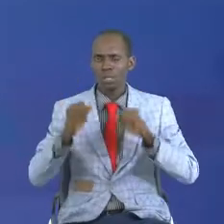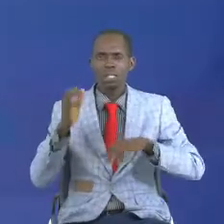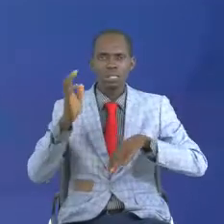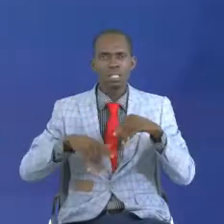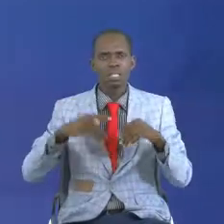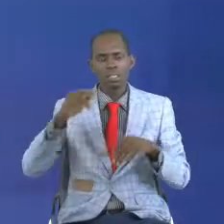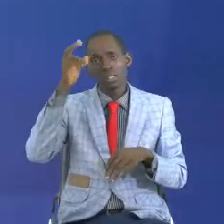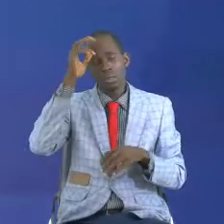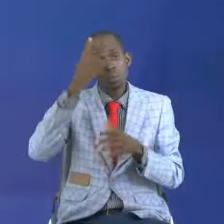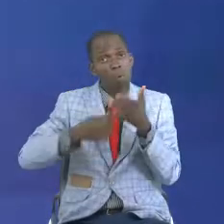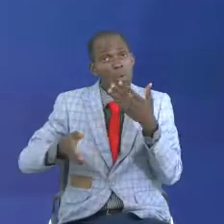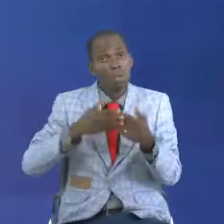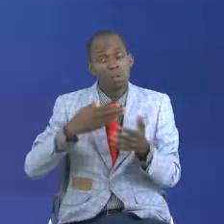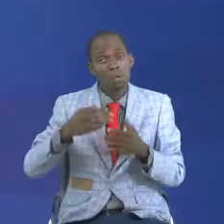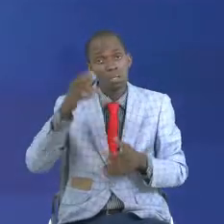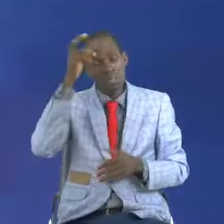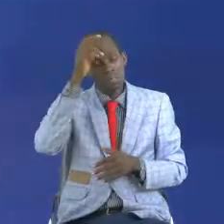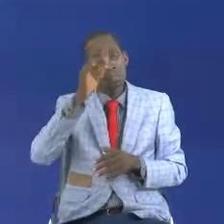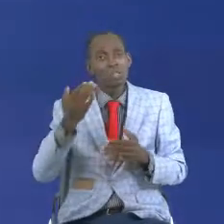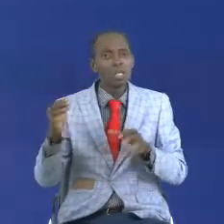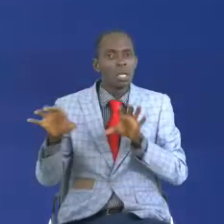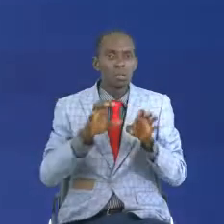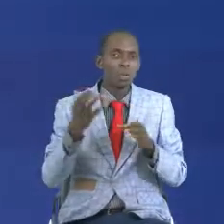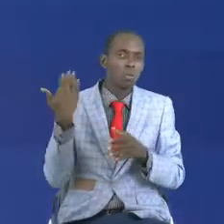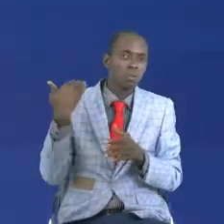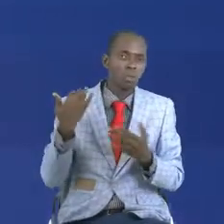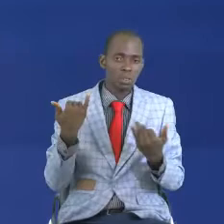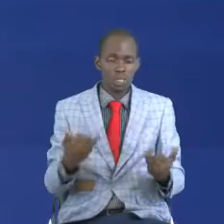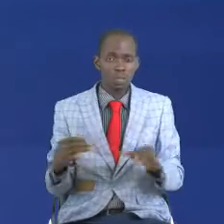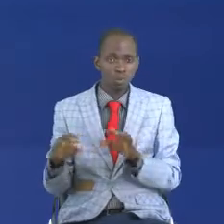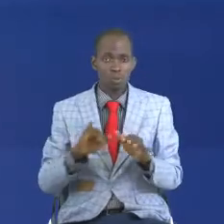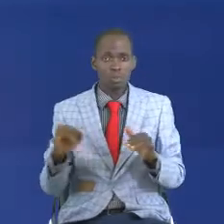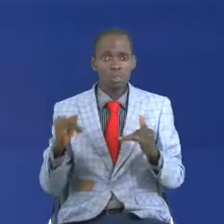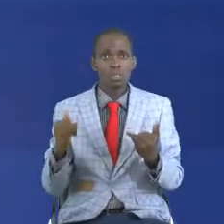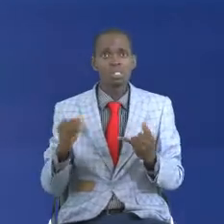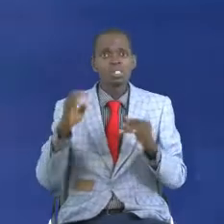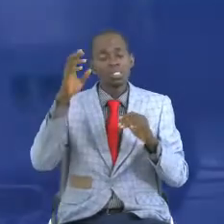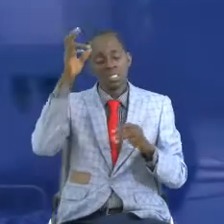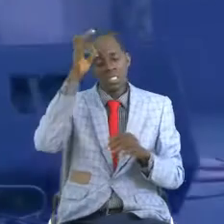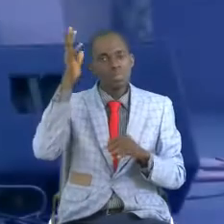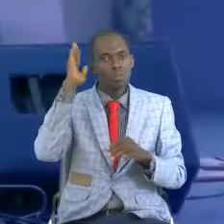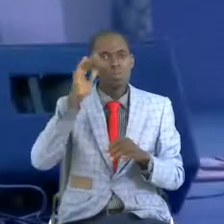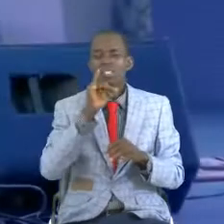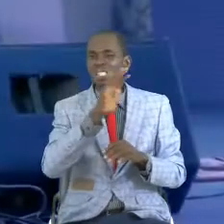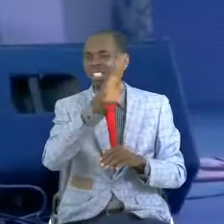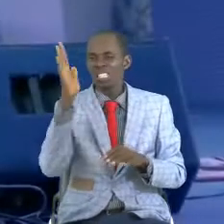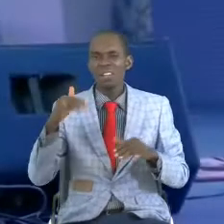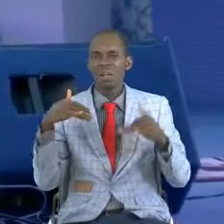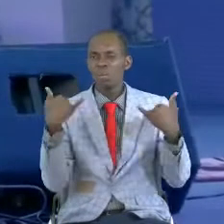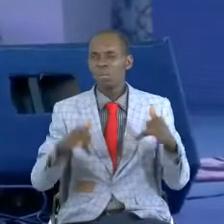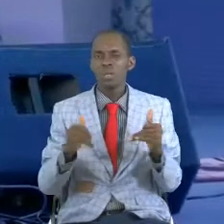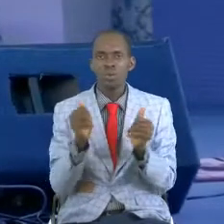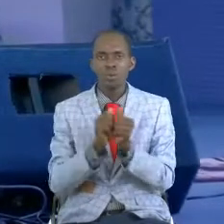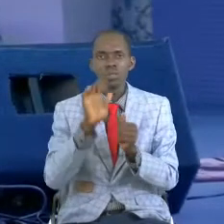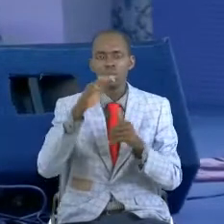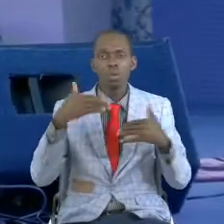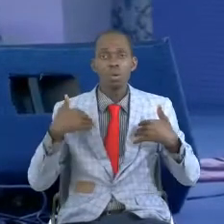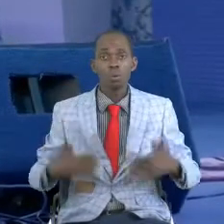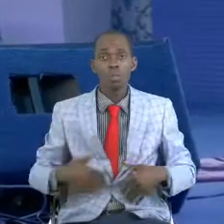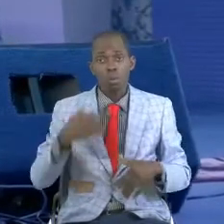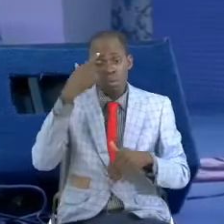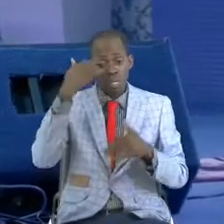or is doing in your body, he will not play any trick with your body anymore. Because tonight,